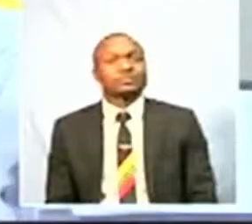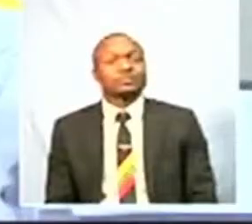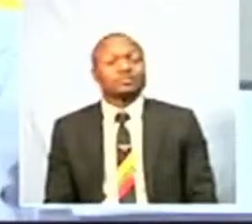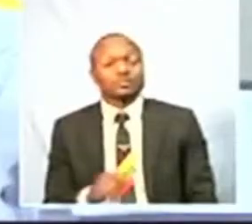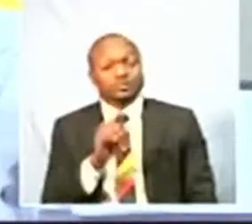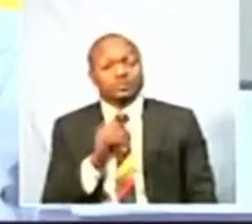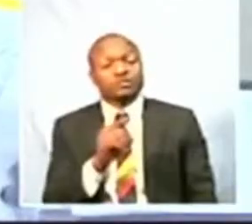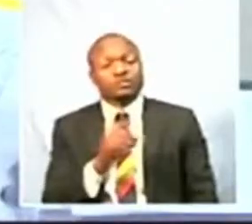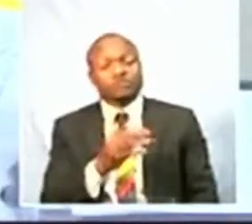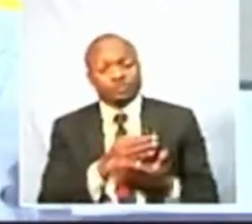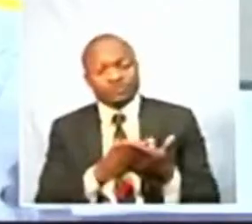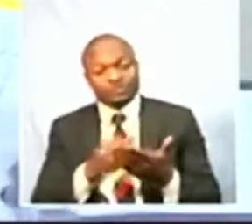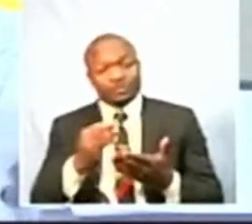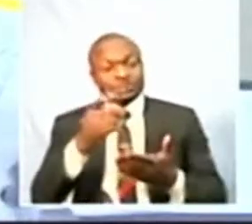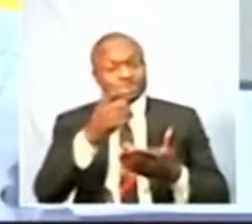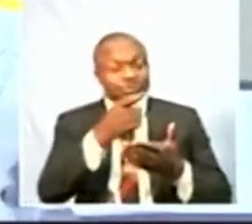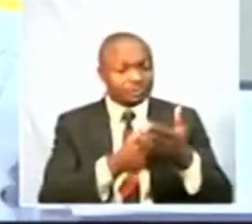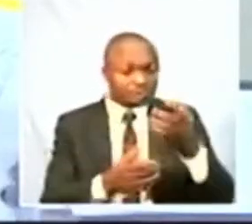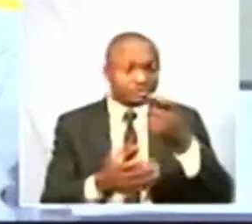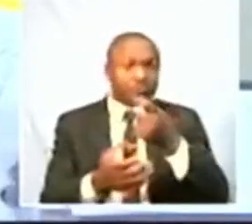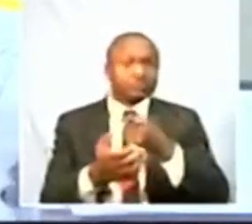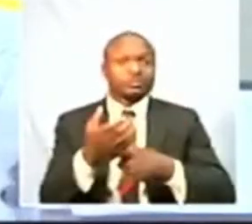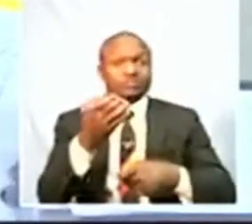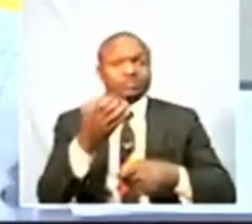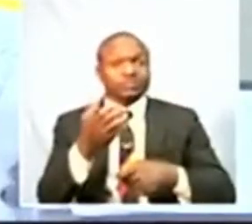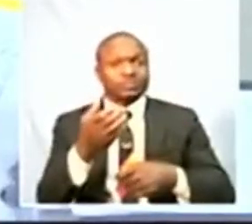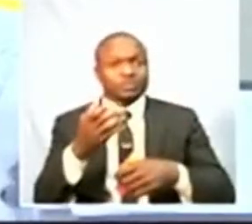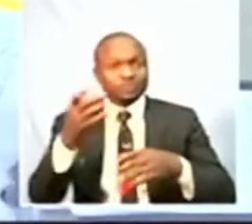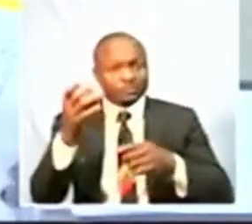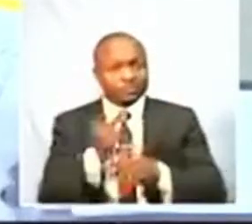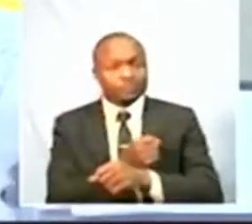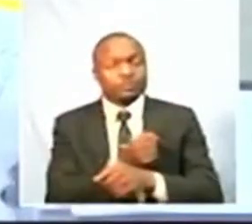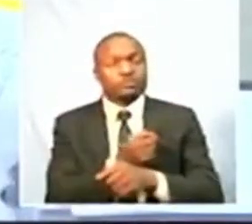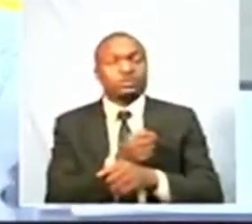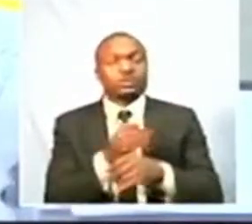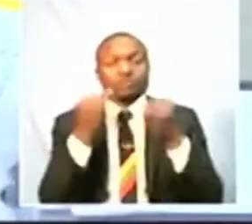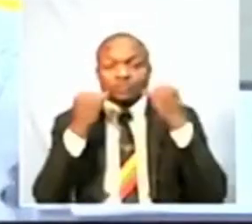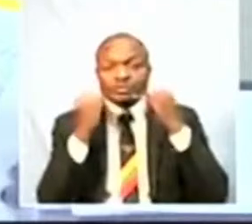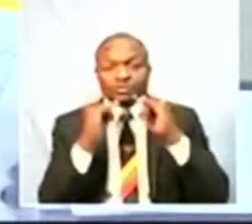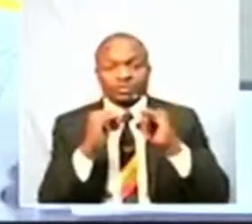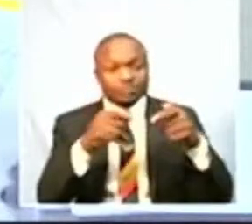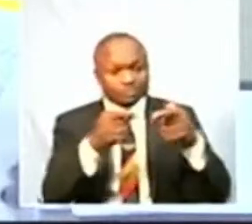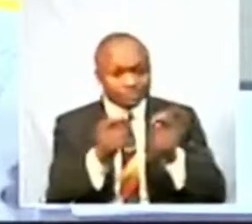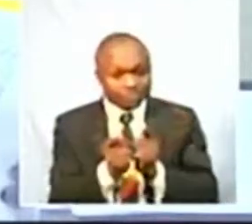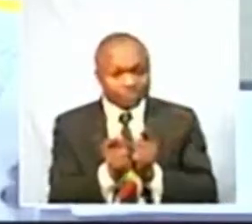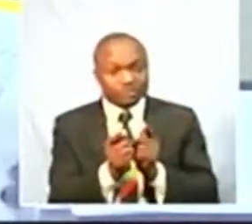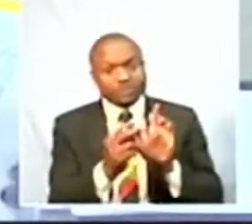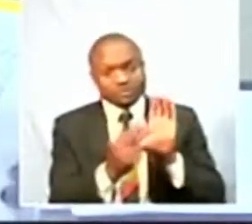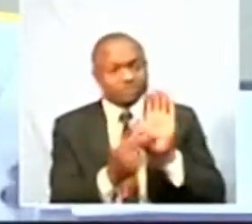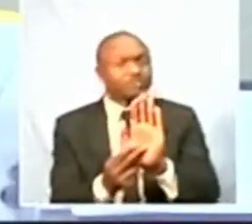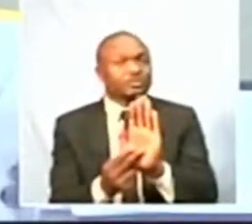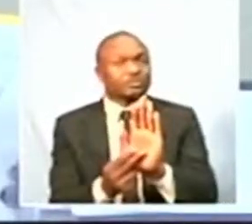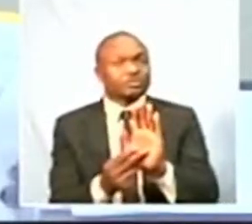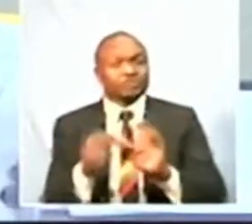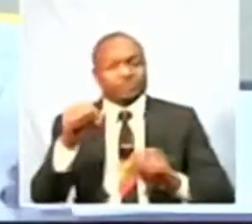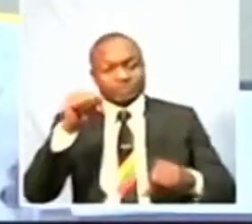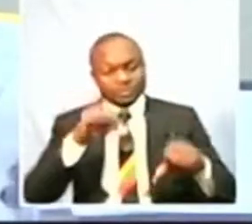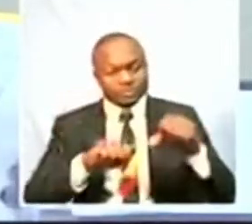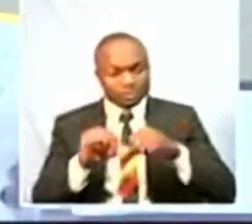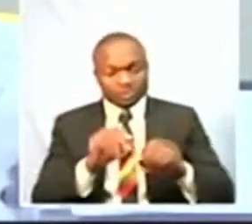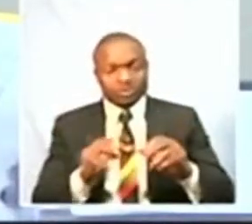didn't you consult or get input from the zonal as picked by the Auditor